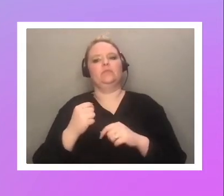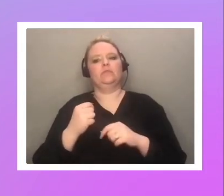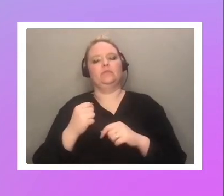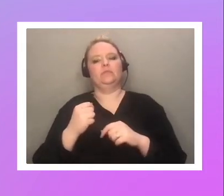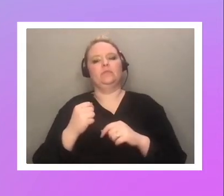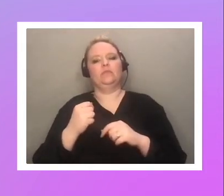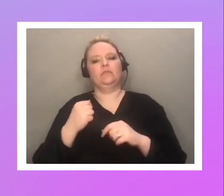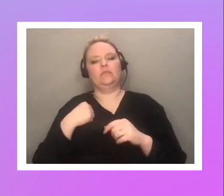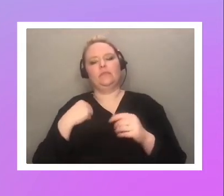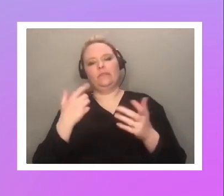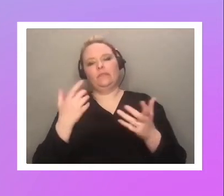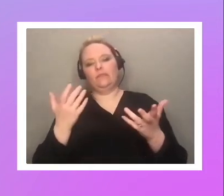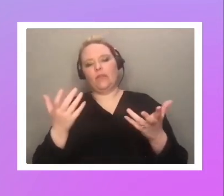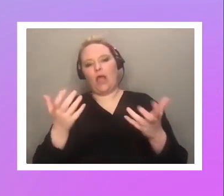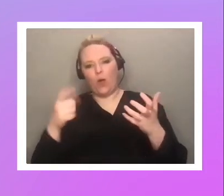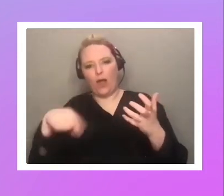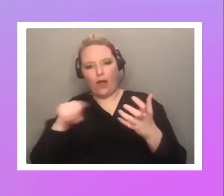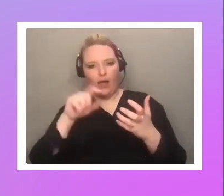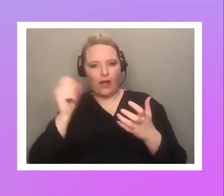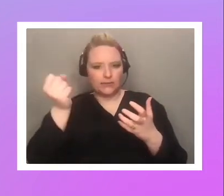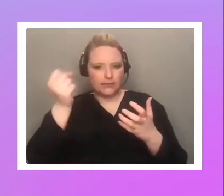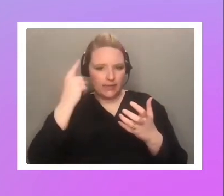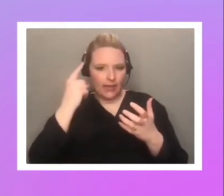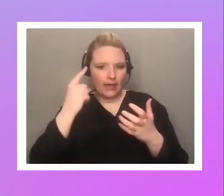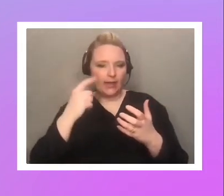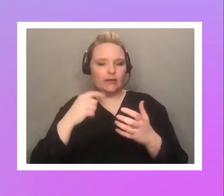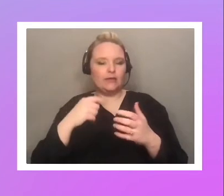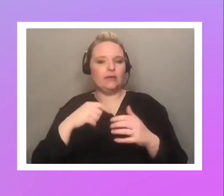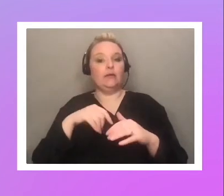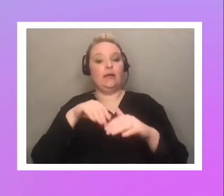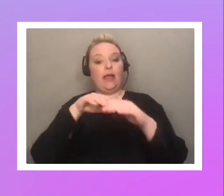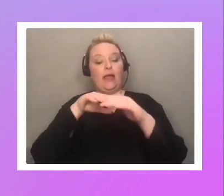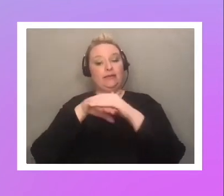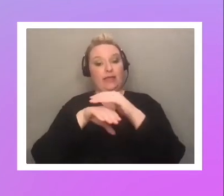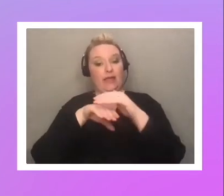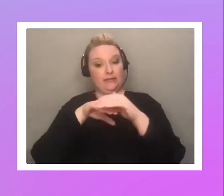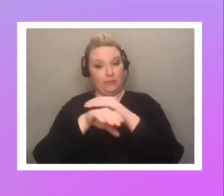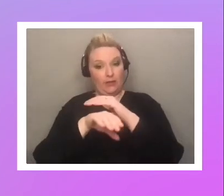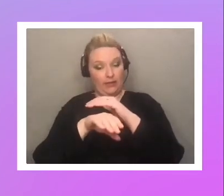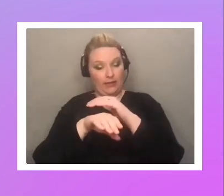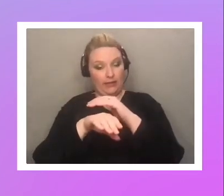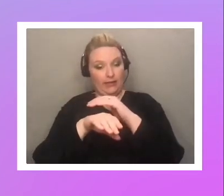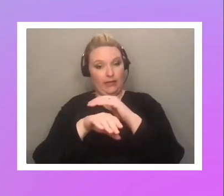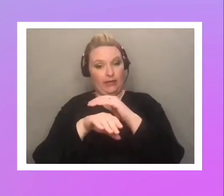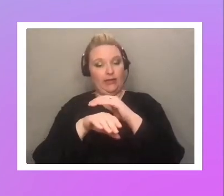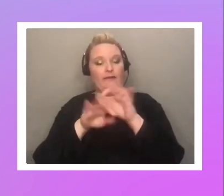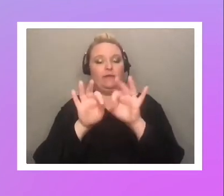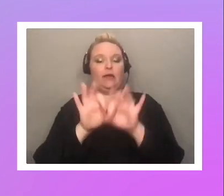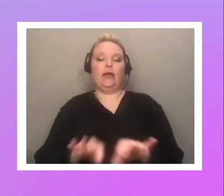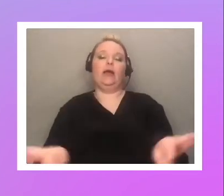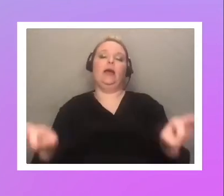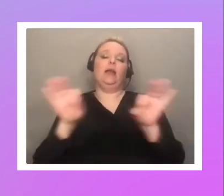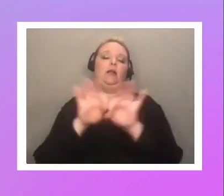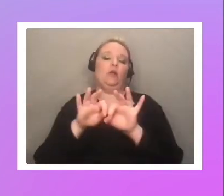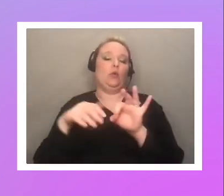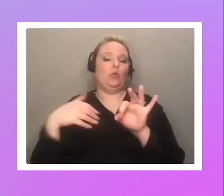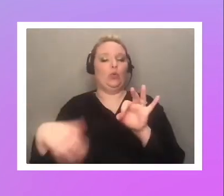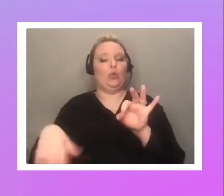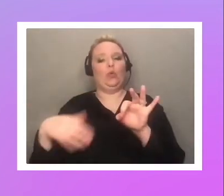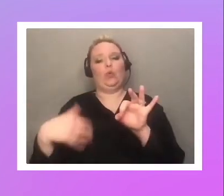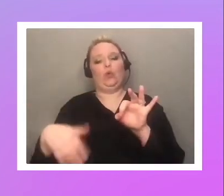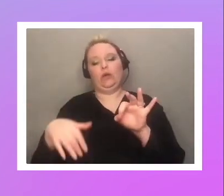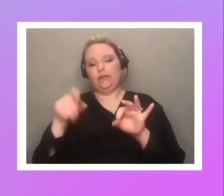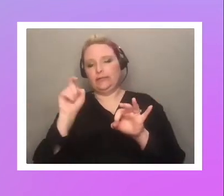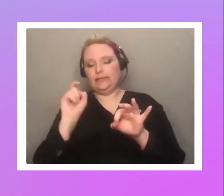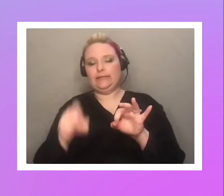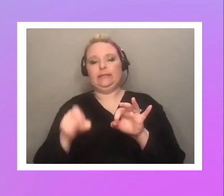sure that people understand, again, accessibility really is vital. It's important. We